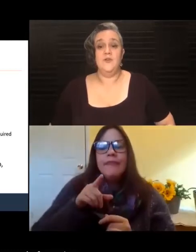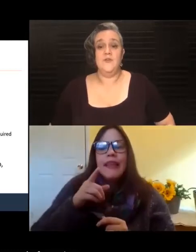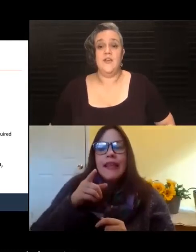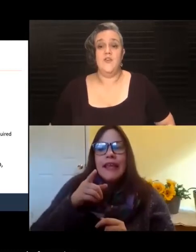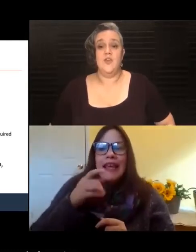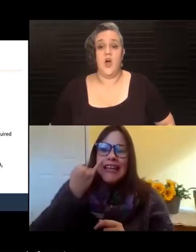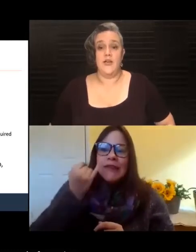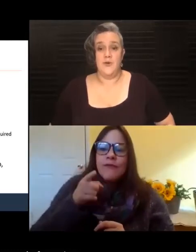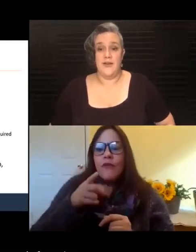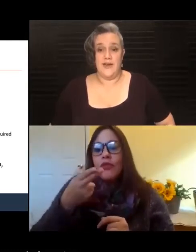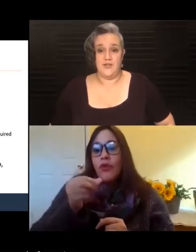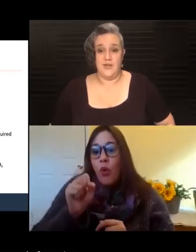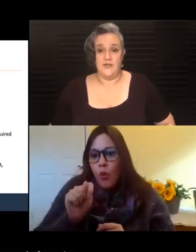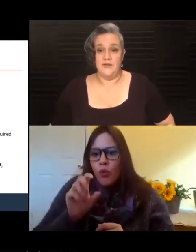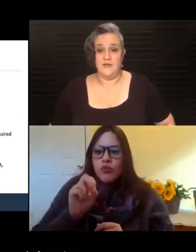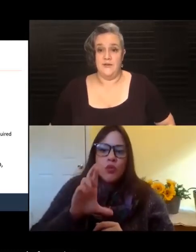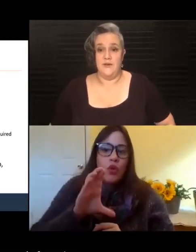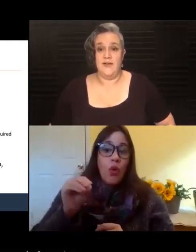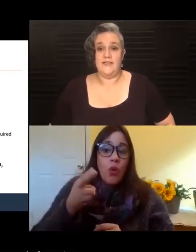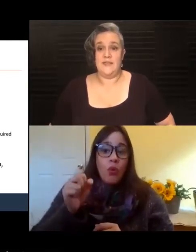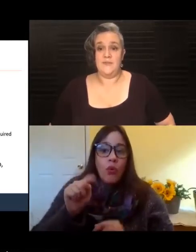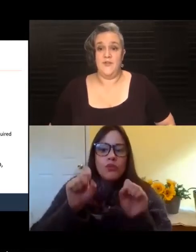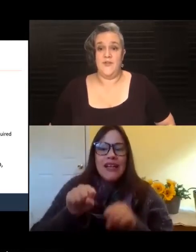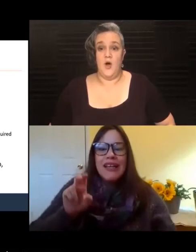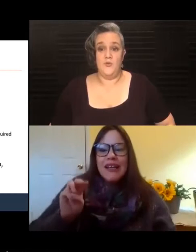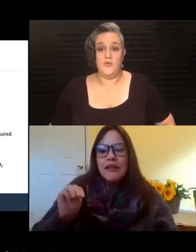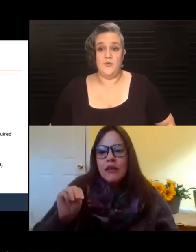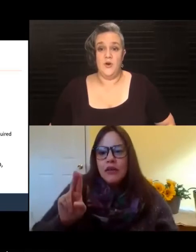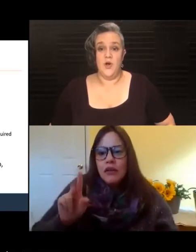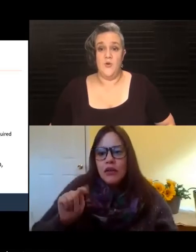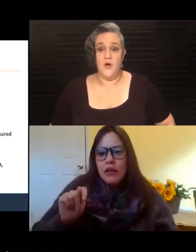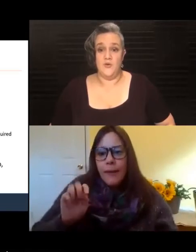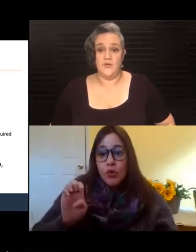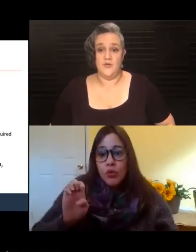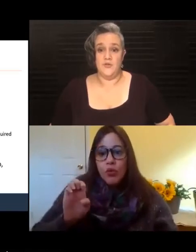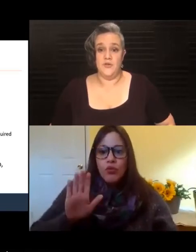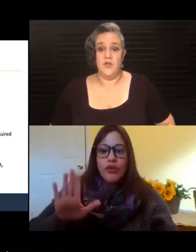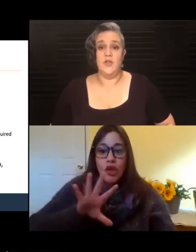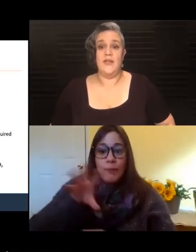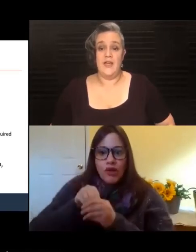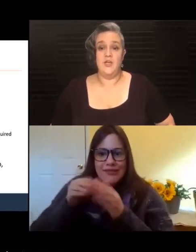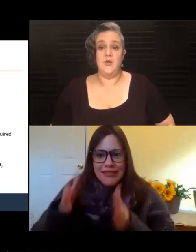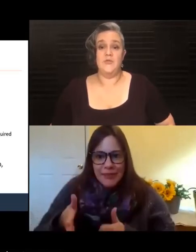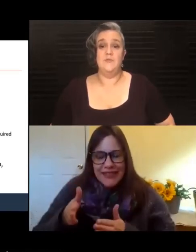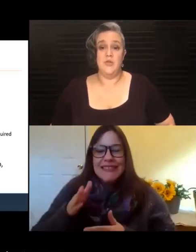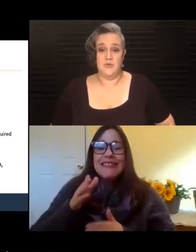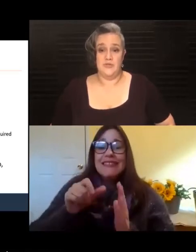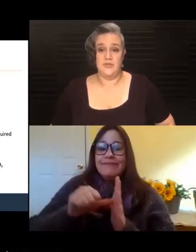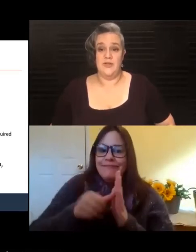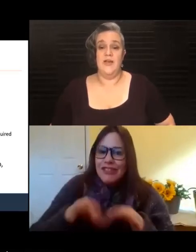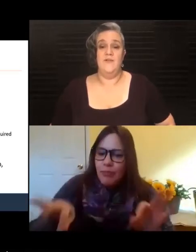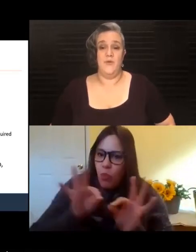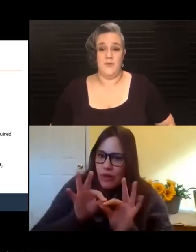If you're using the audio connection, it's possible that the host or co-host can use